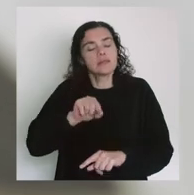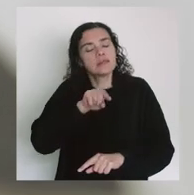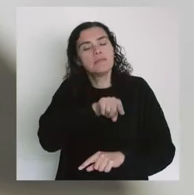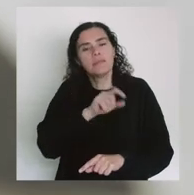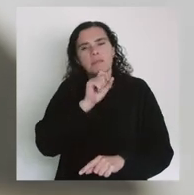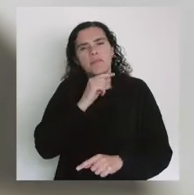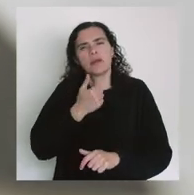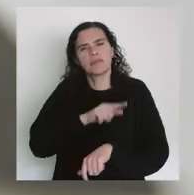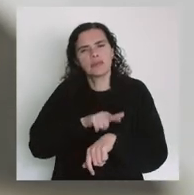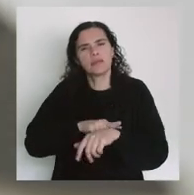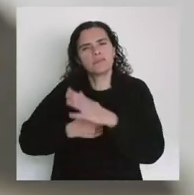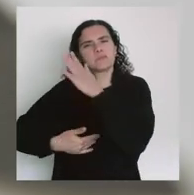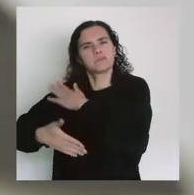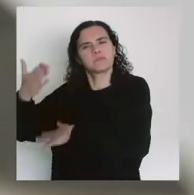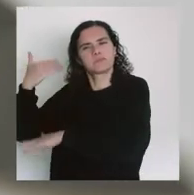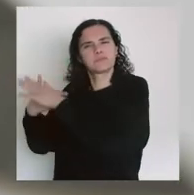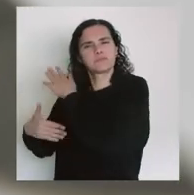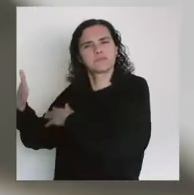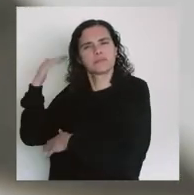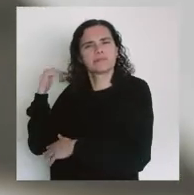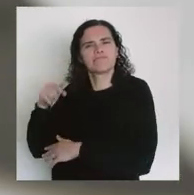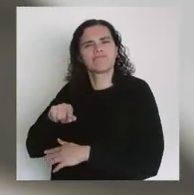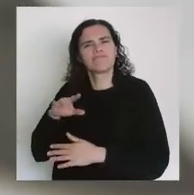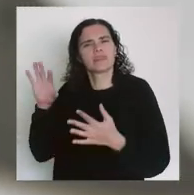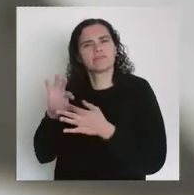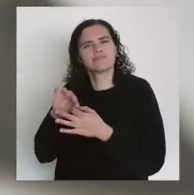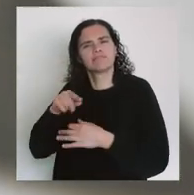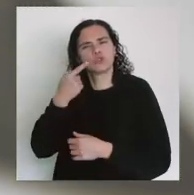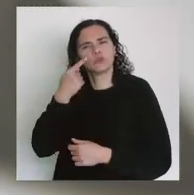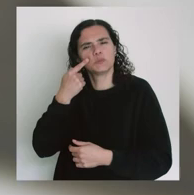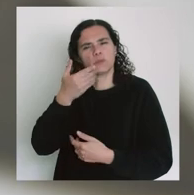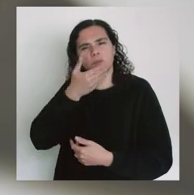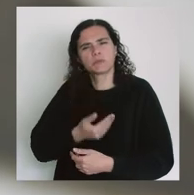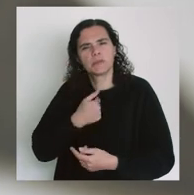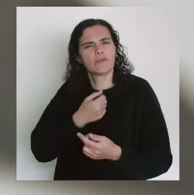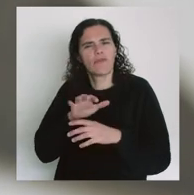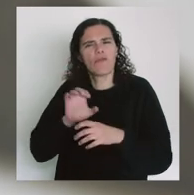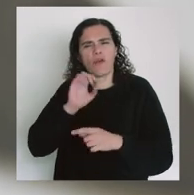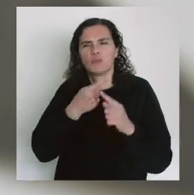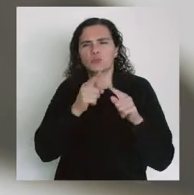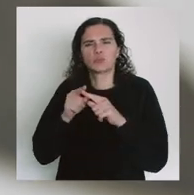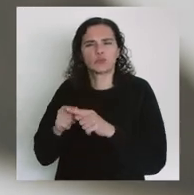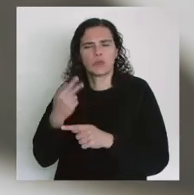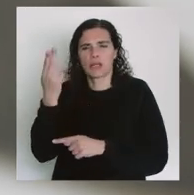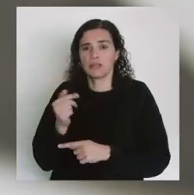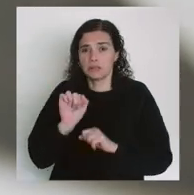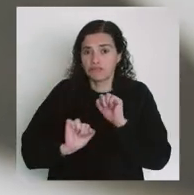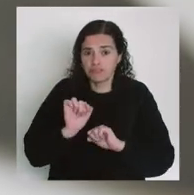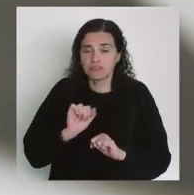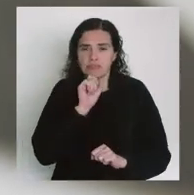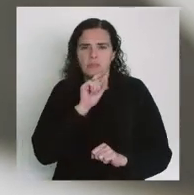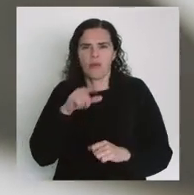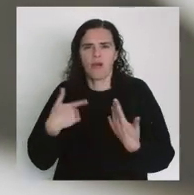also, you can go back to time and pull a string from this experiment to many directions in art history. One could